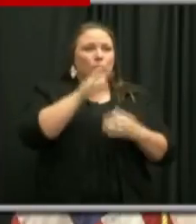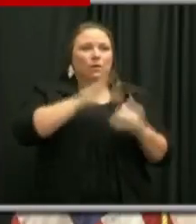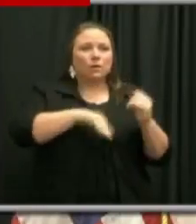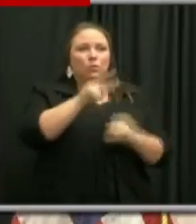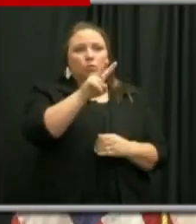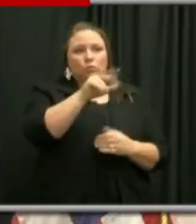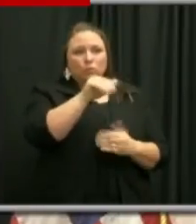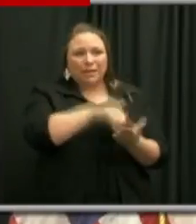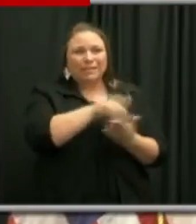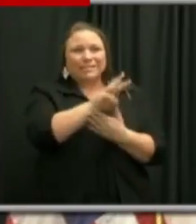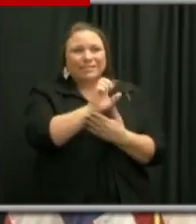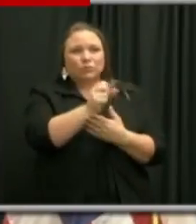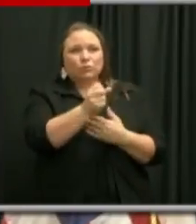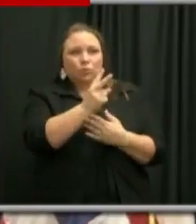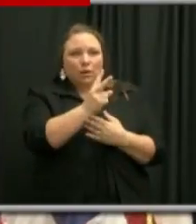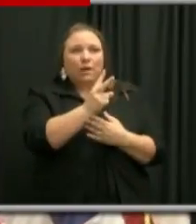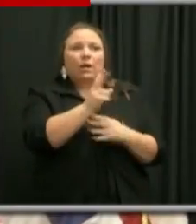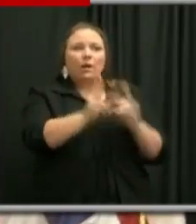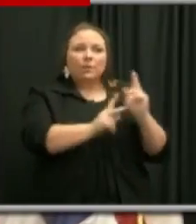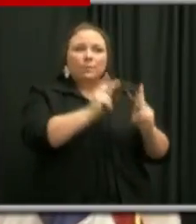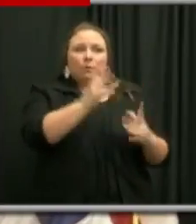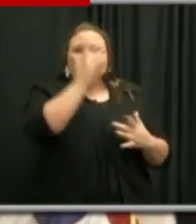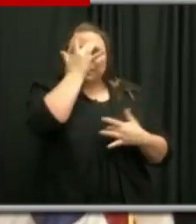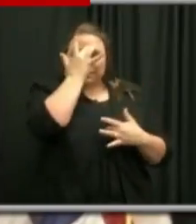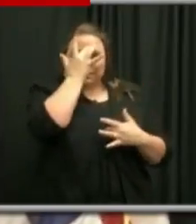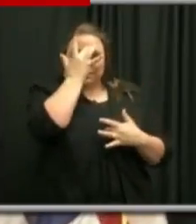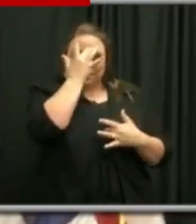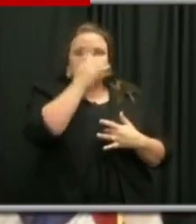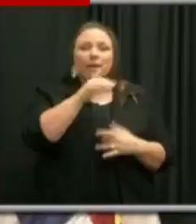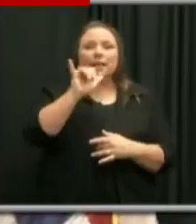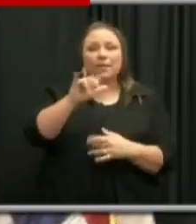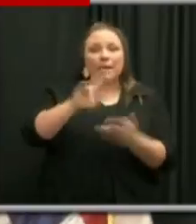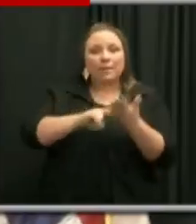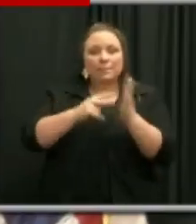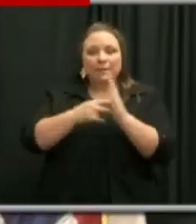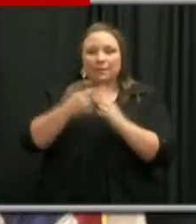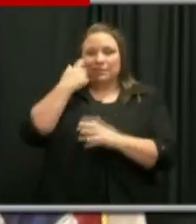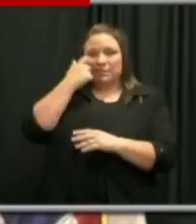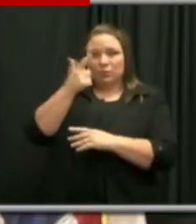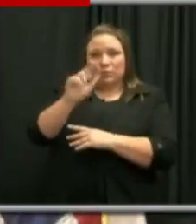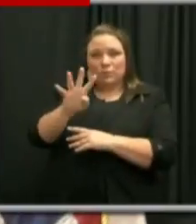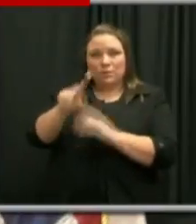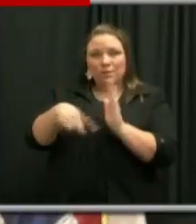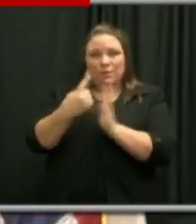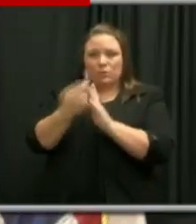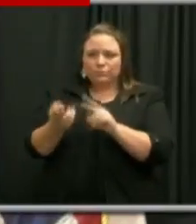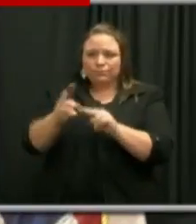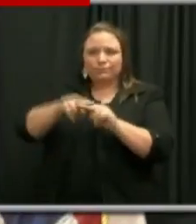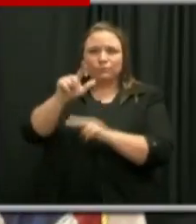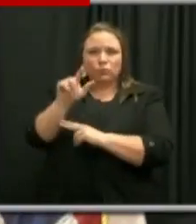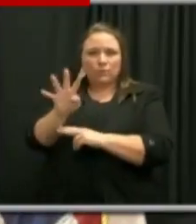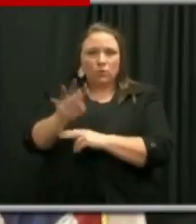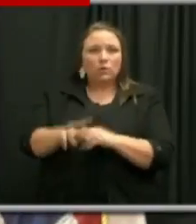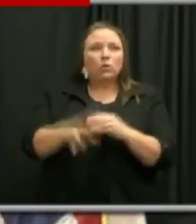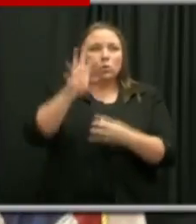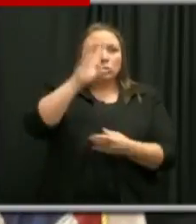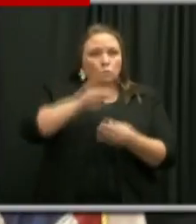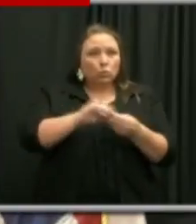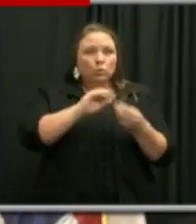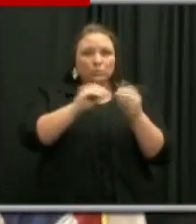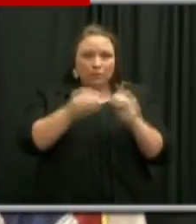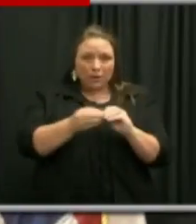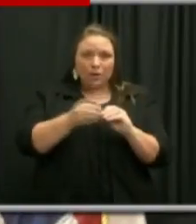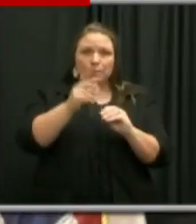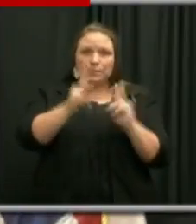2,612 confirmed cases. That's an increase of 24 cases in the last 24 hours. The total number of fatalities is also